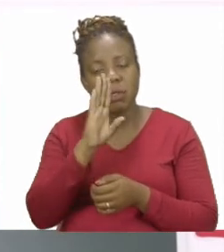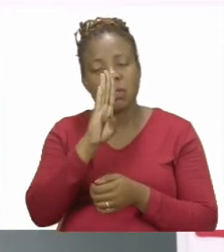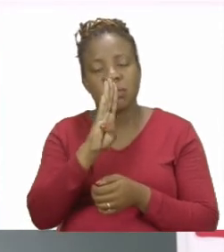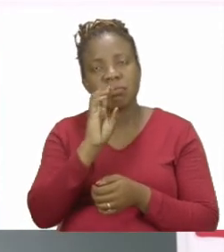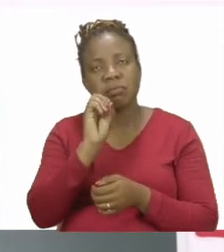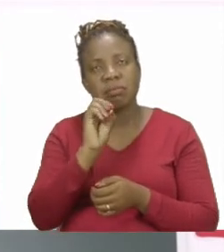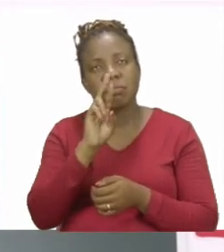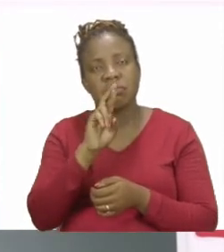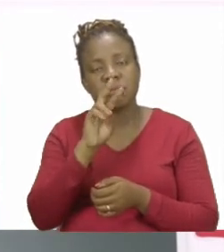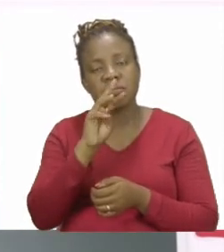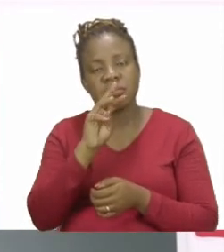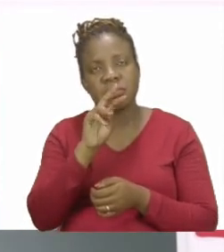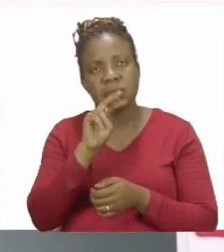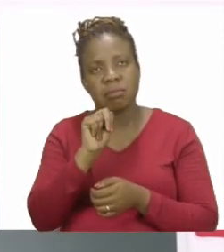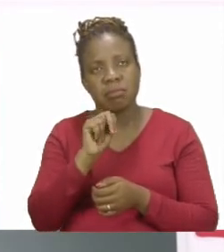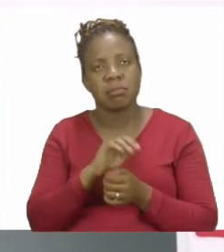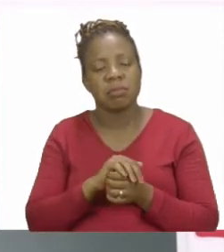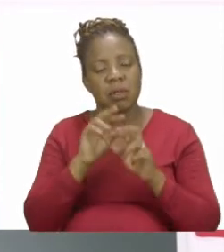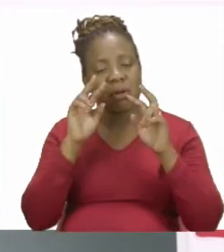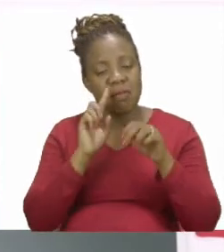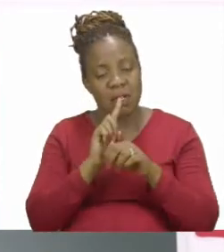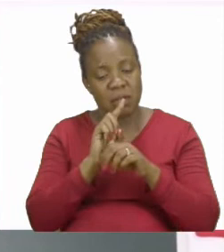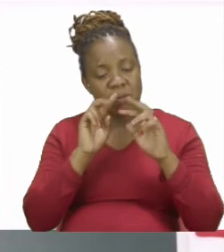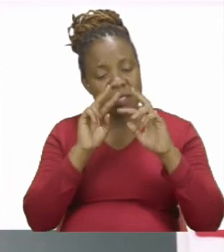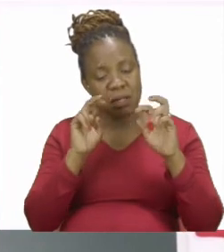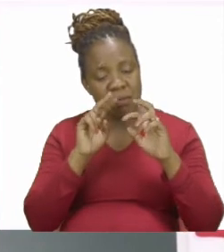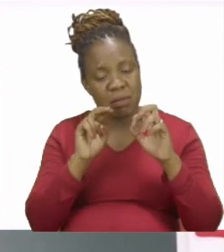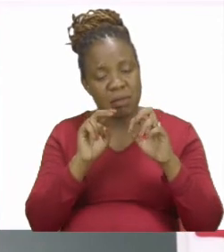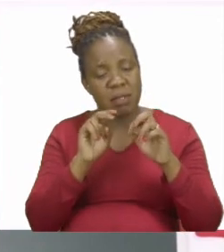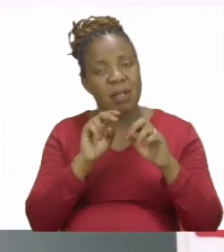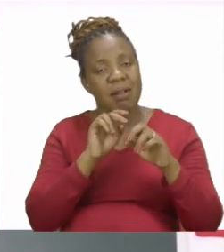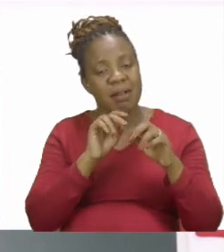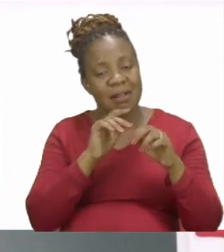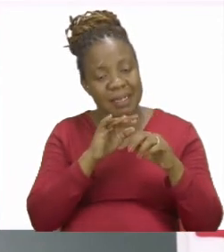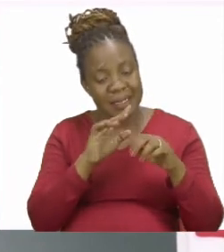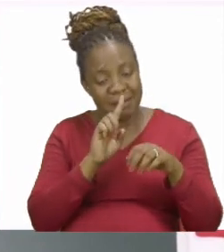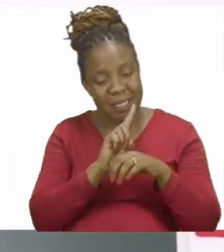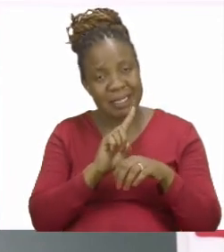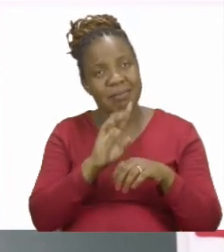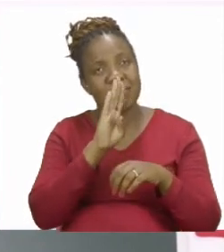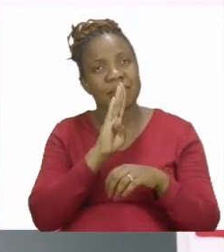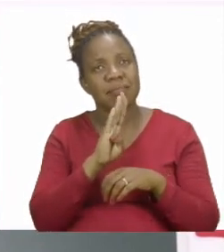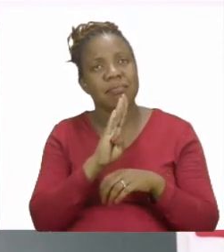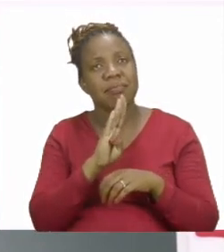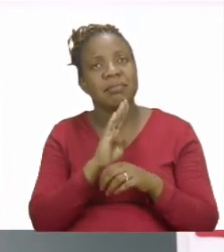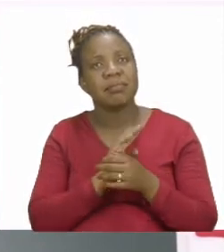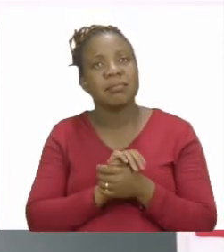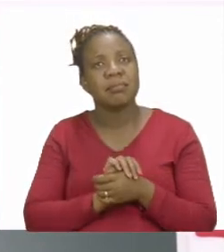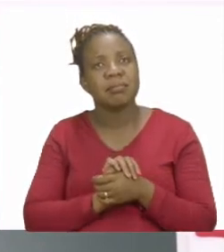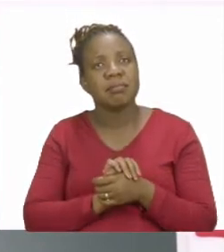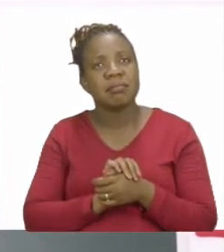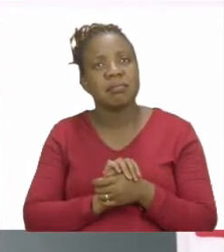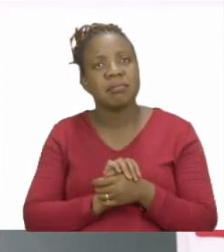have to look for B. We start with the letter B. So in the word search you have